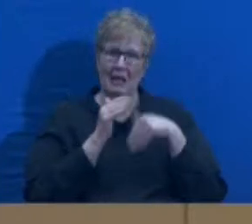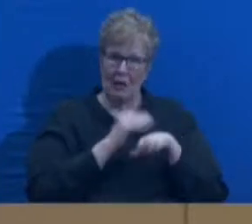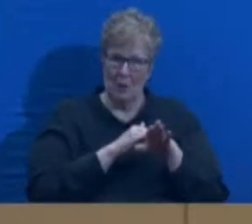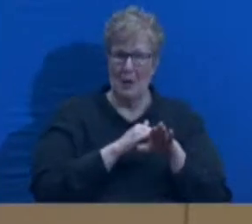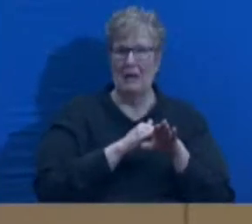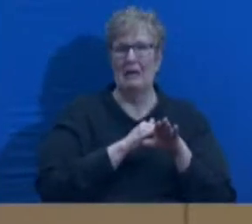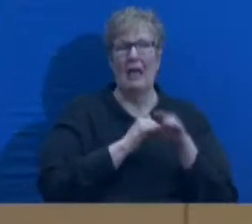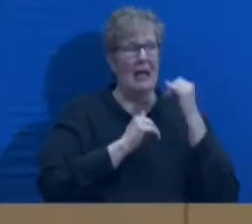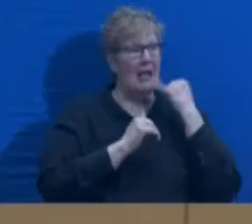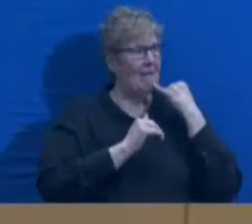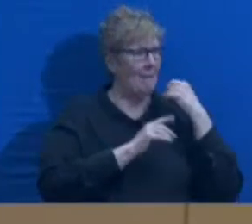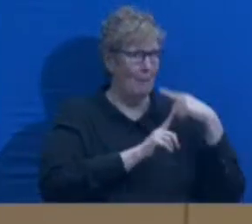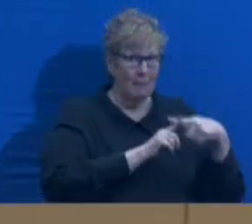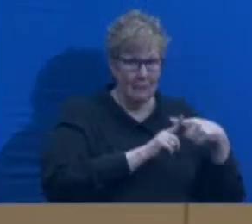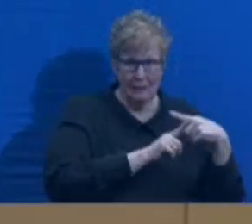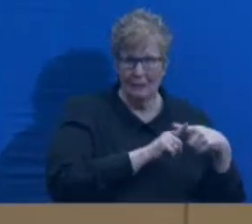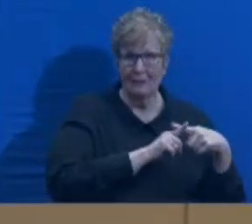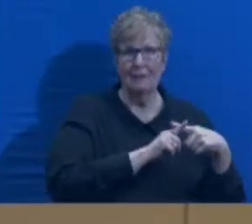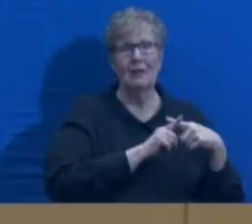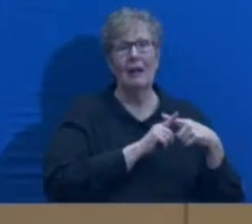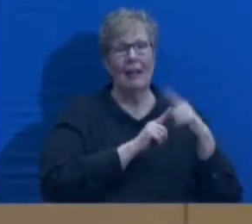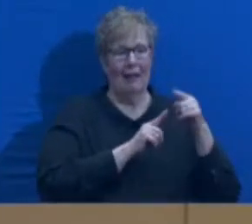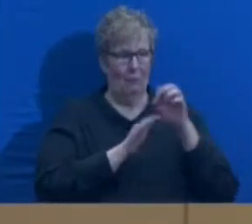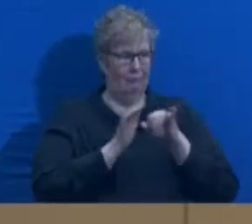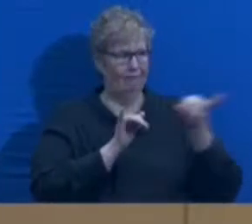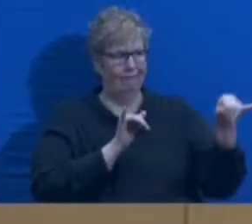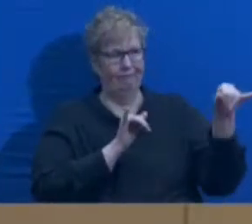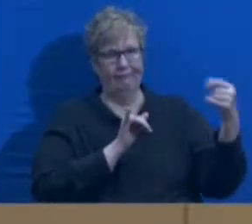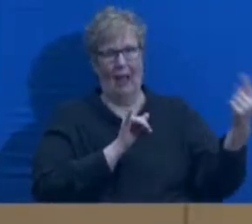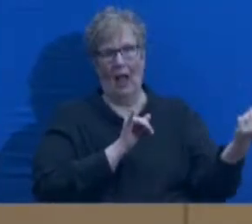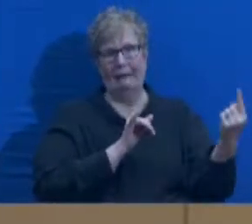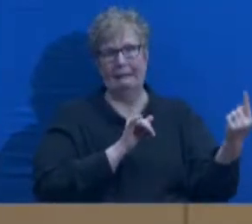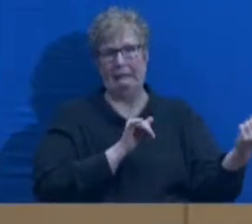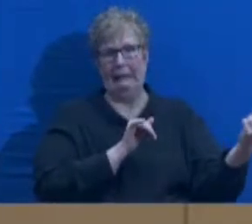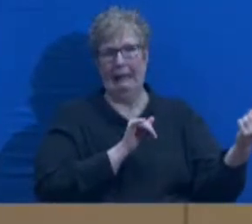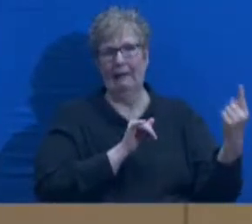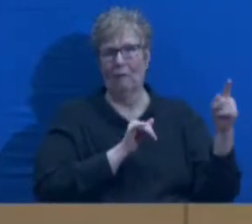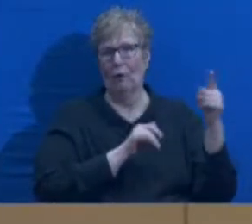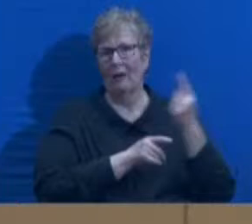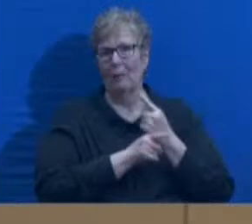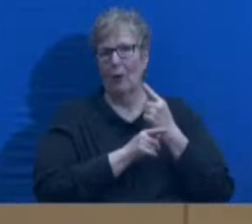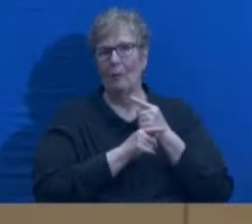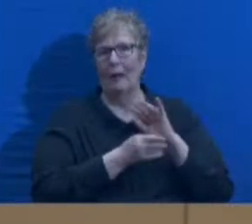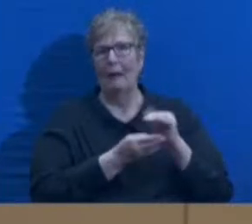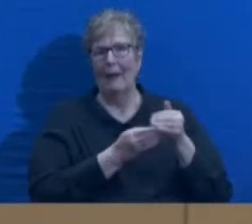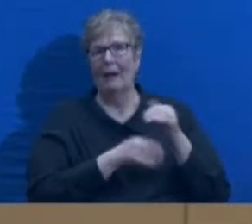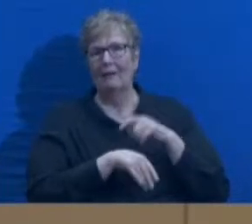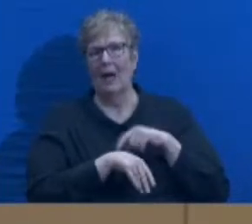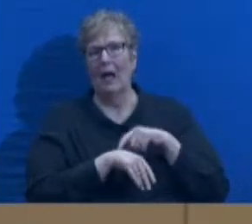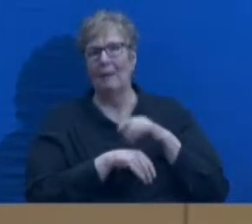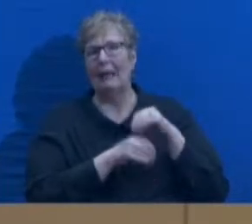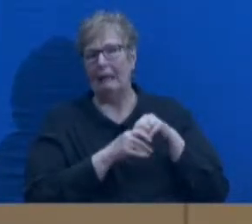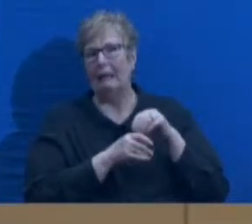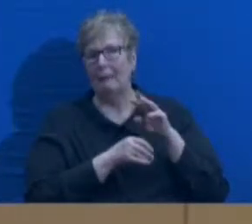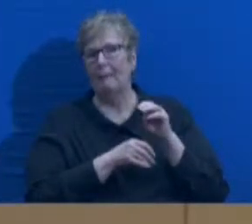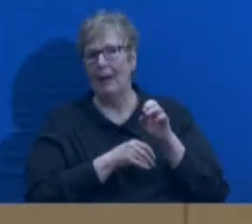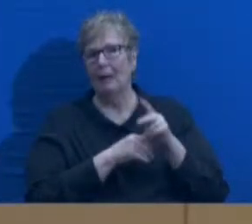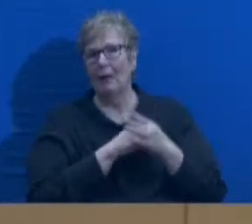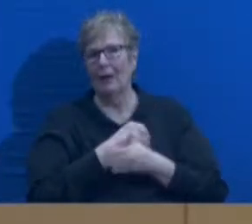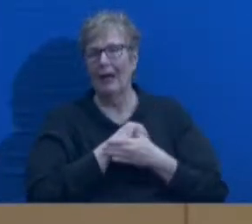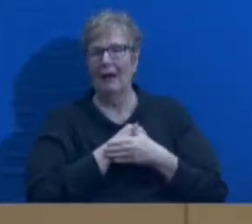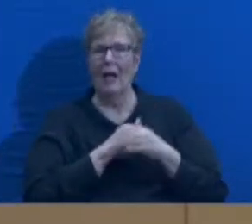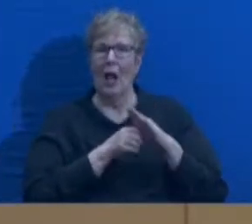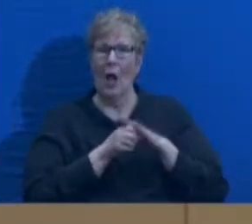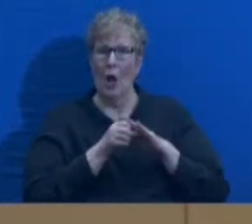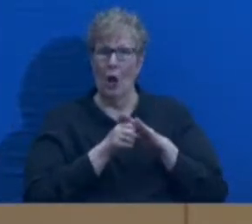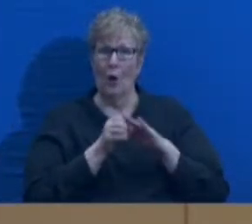venues. If they are not negative, they will be isolated for the appropriate amount of time in Mecklenburg County. Local